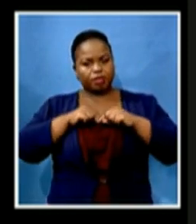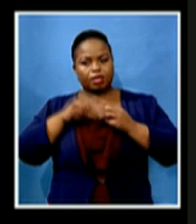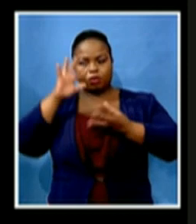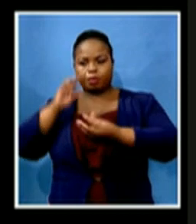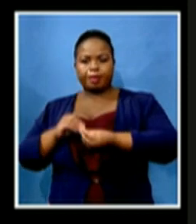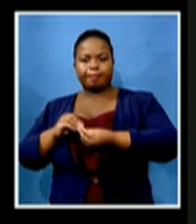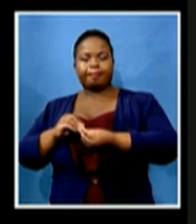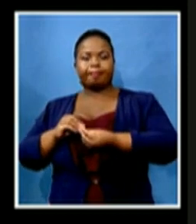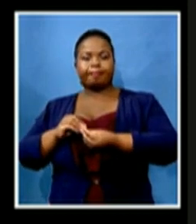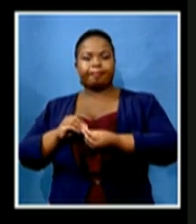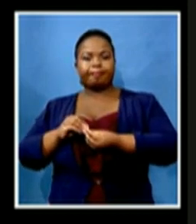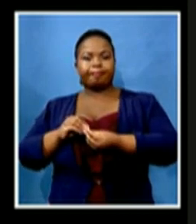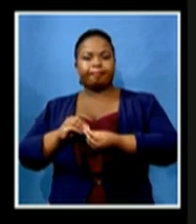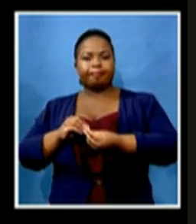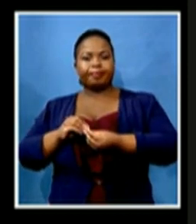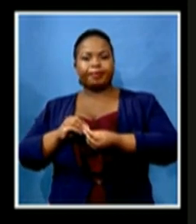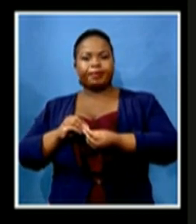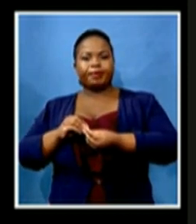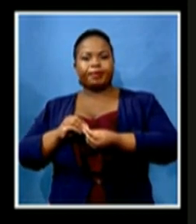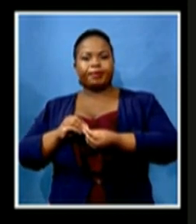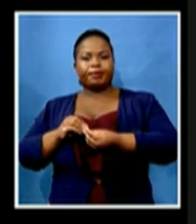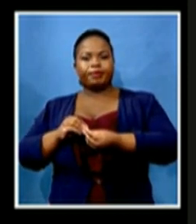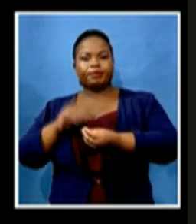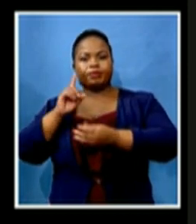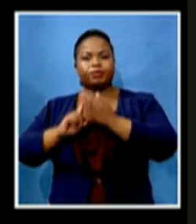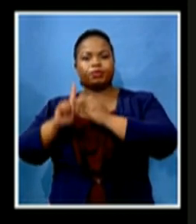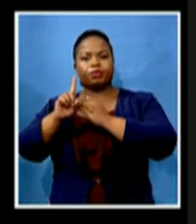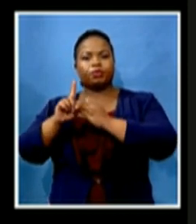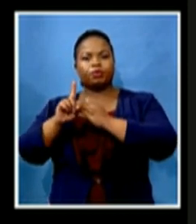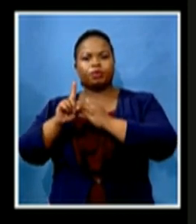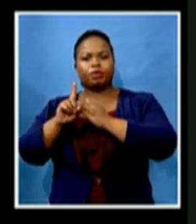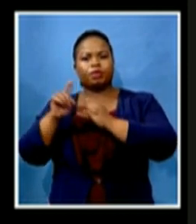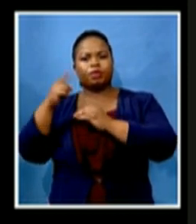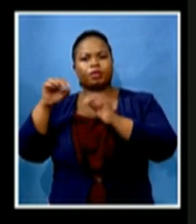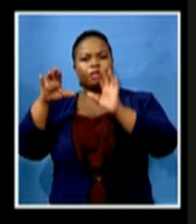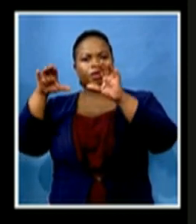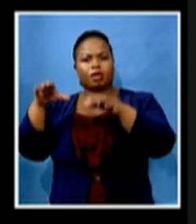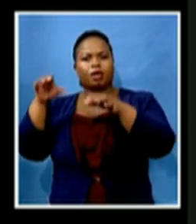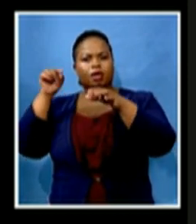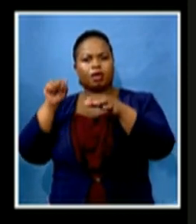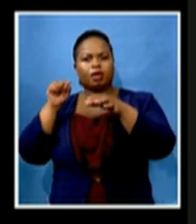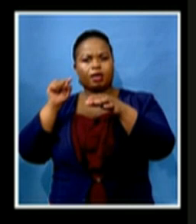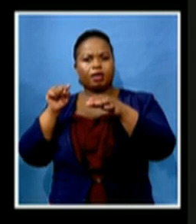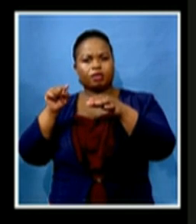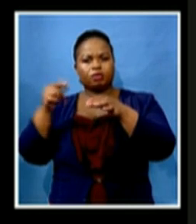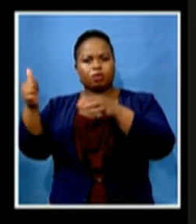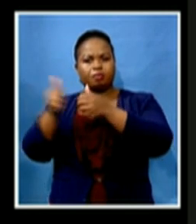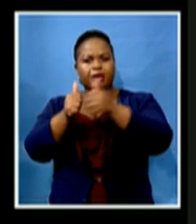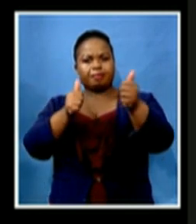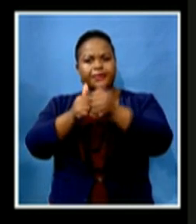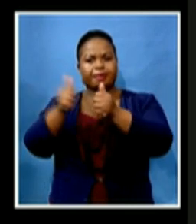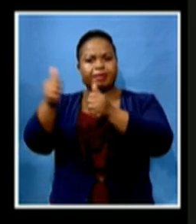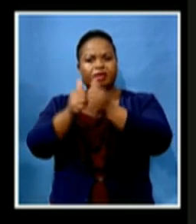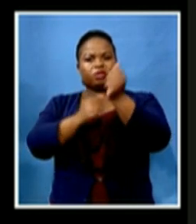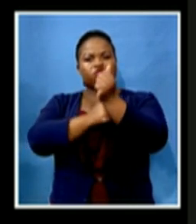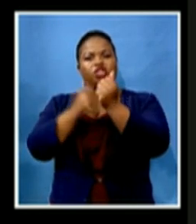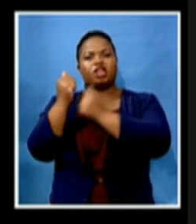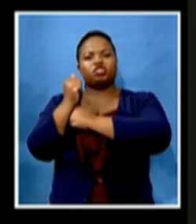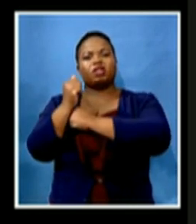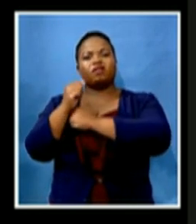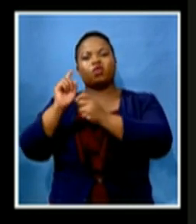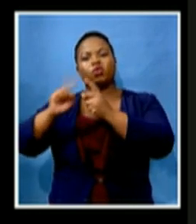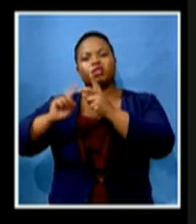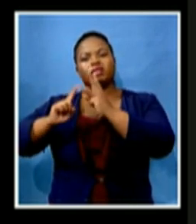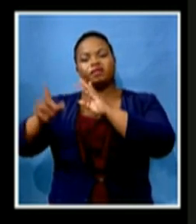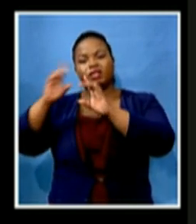NCCC as well as to the NAC joints, which is a joint structure of the various government departments that's chaired by the